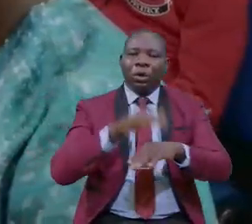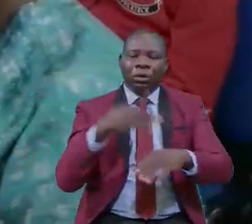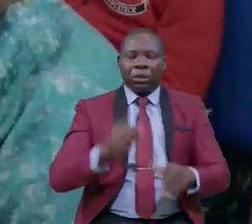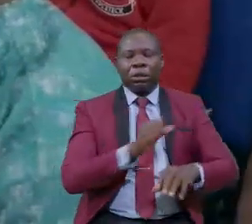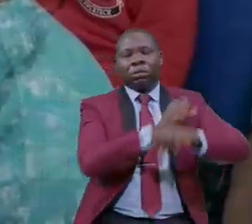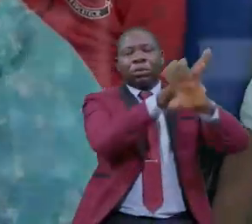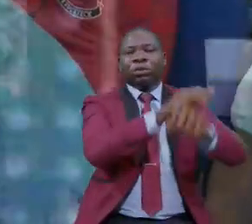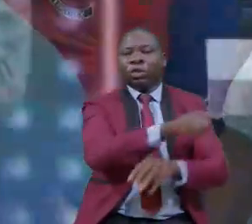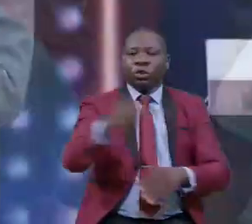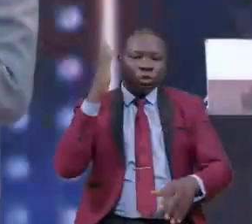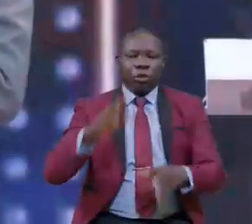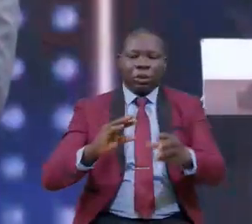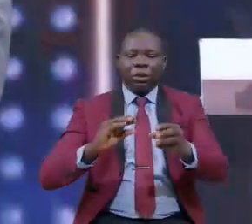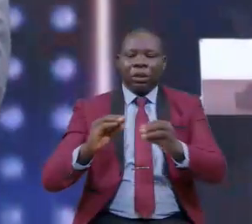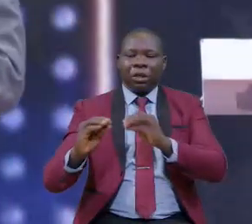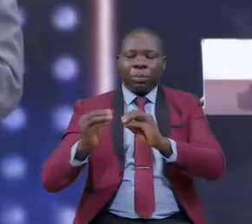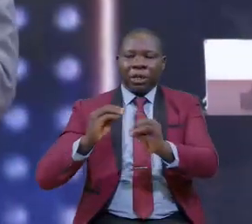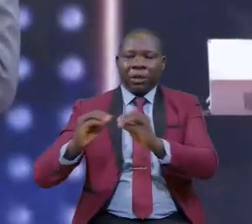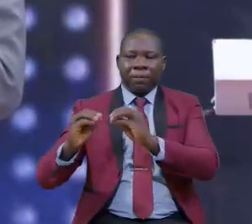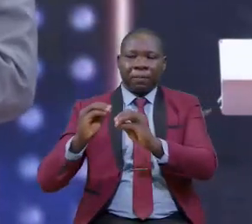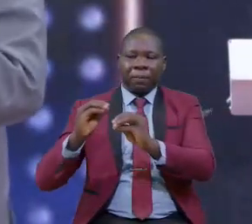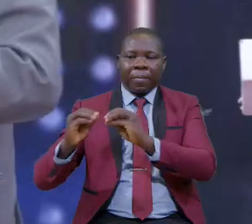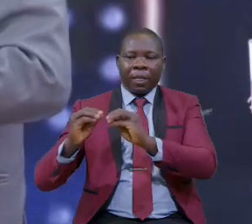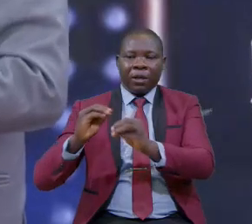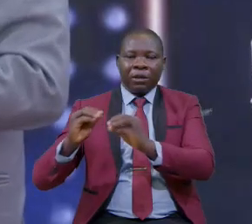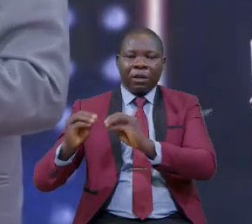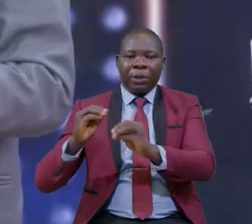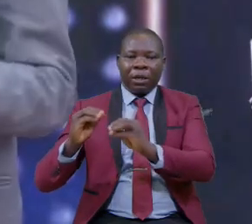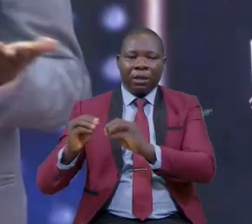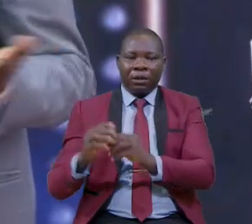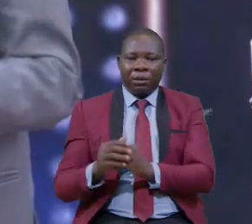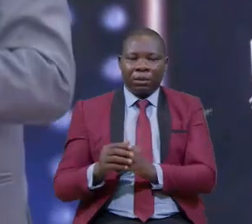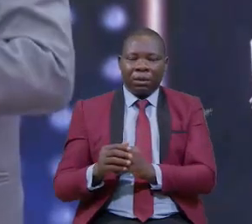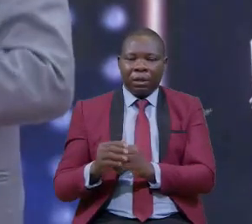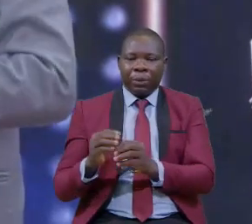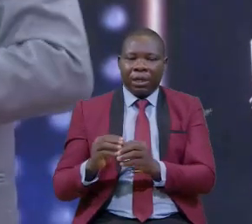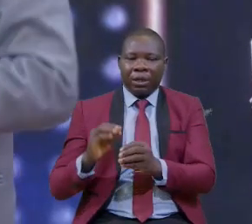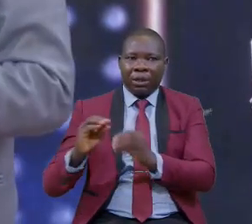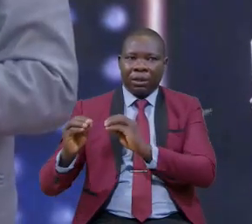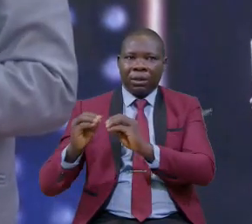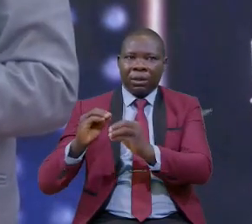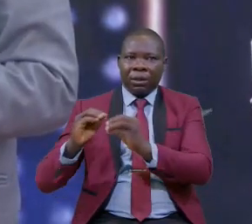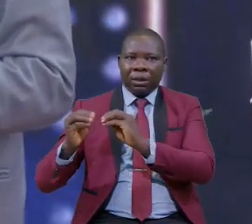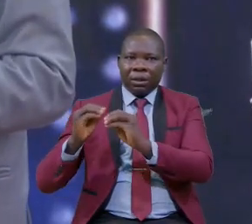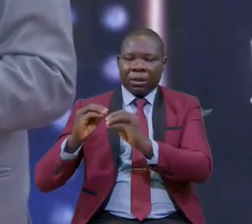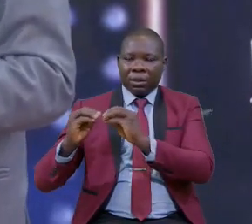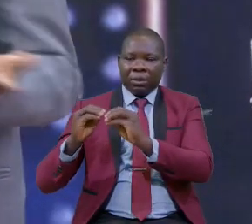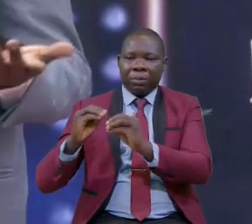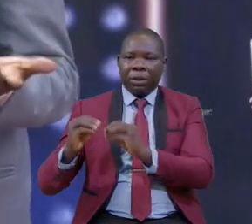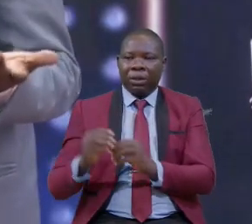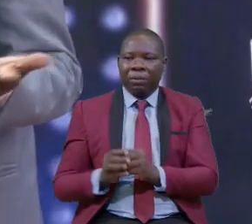back to our churches and we realize, we look at the lives of the people, we look at